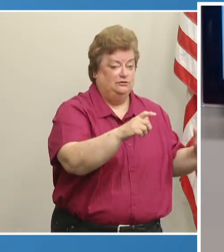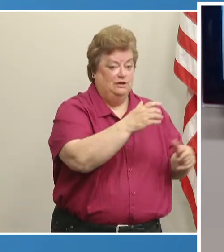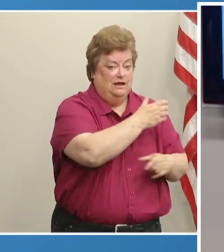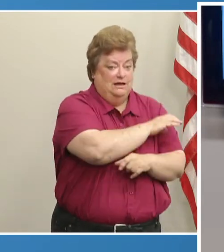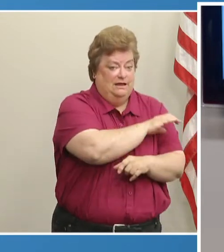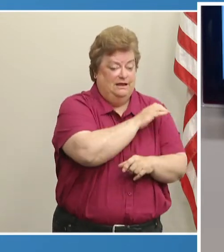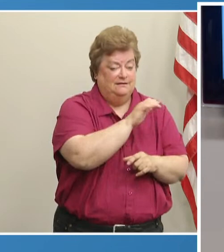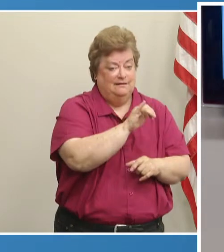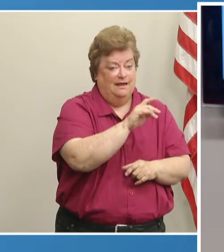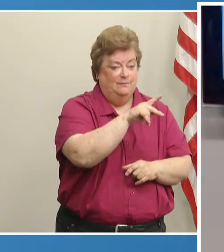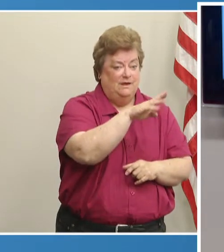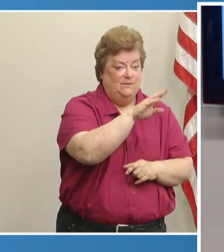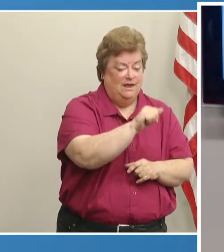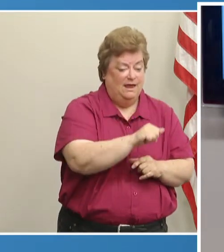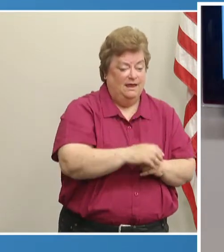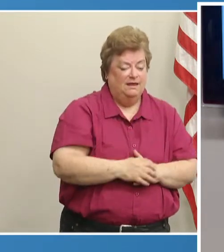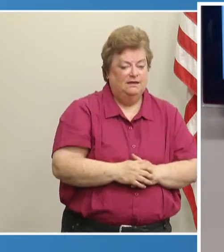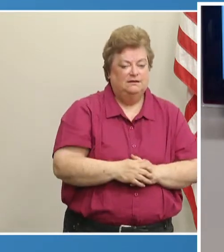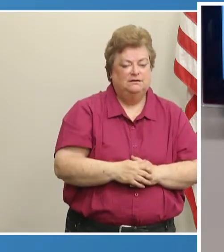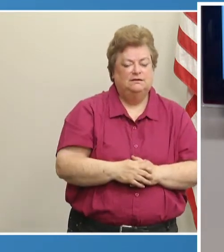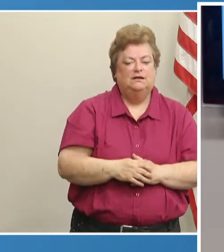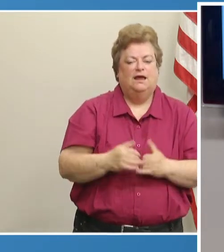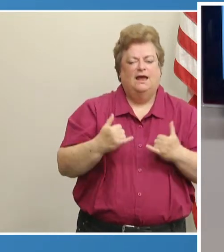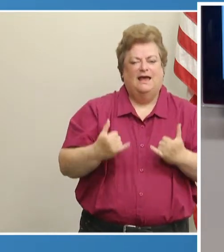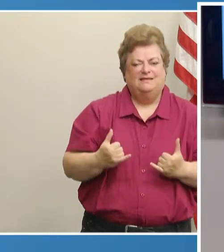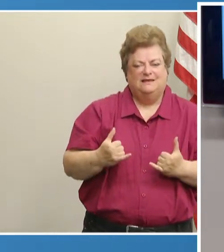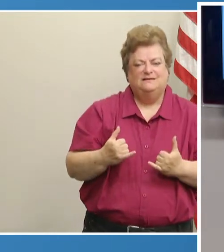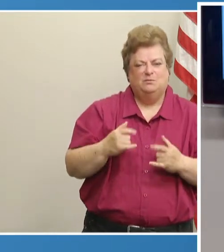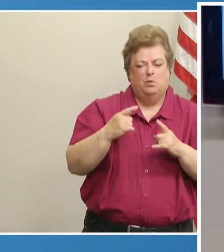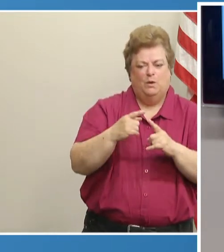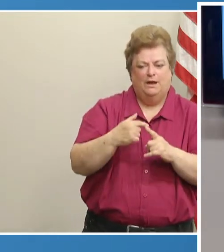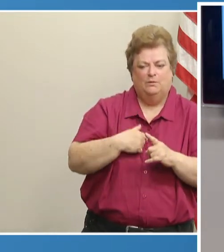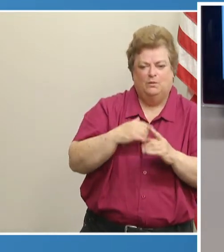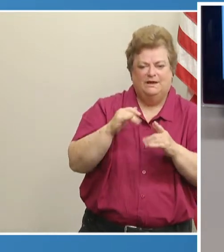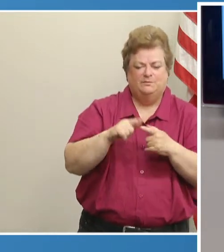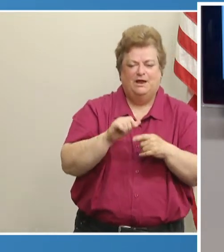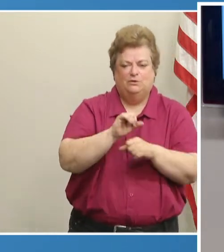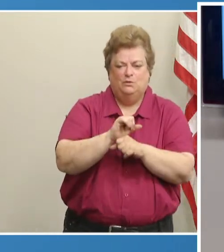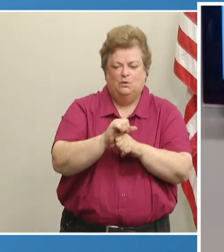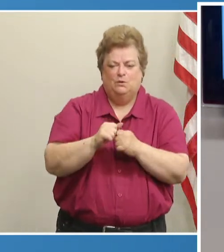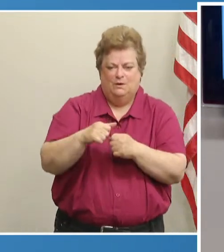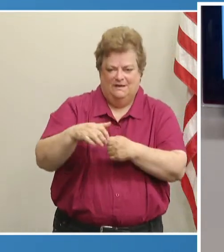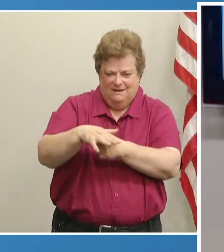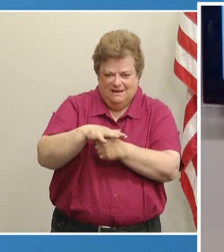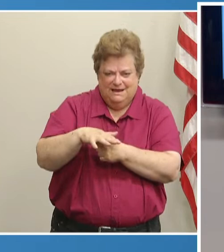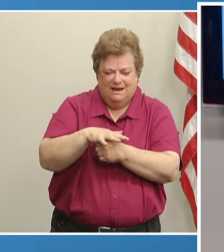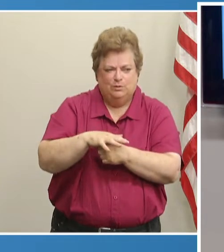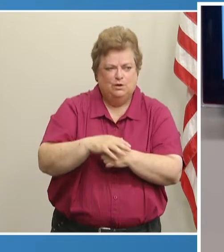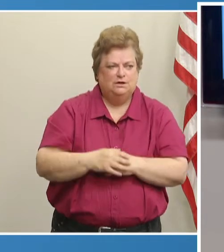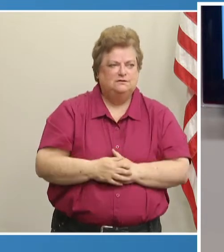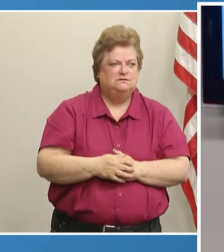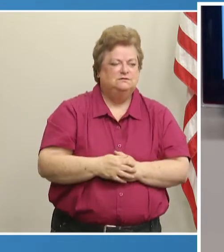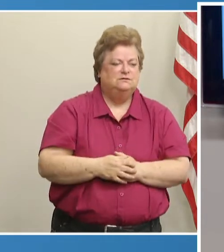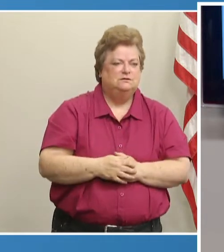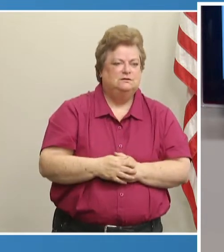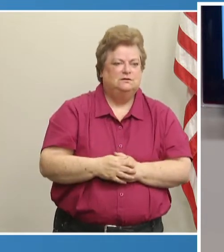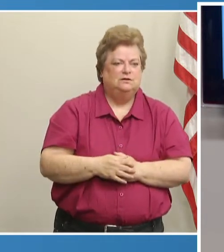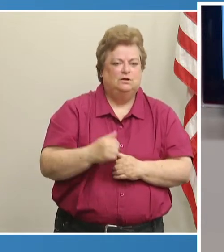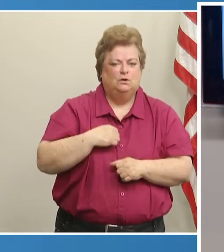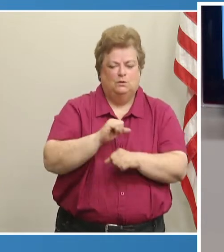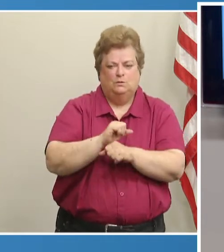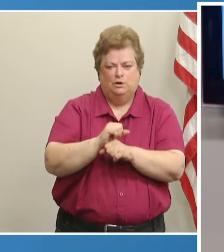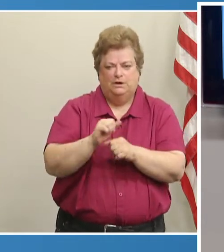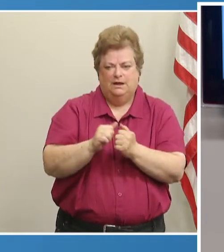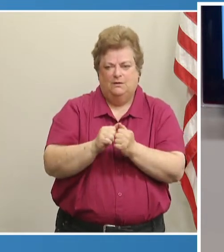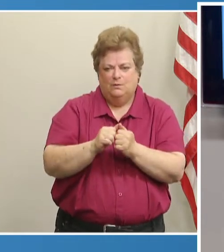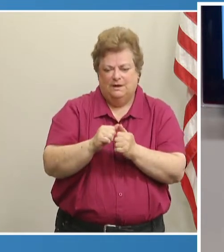PBA? Yes, at this point, we expect to be working with the neighborhoods. We're working with our Black ministers